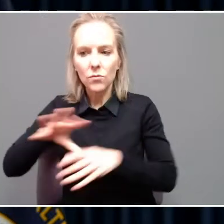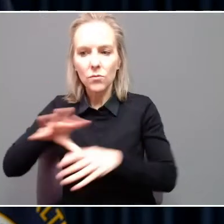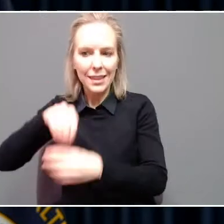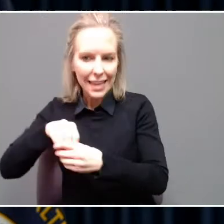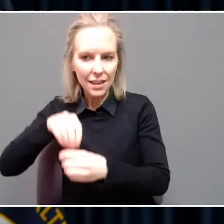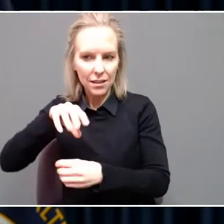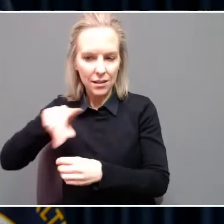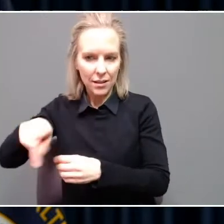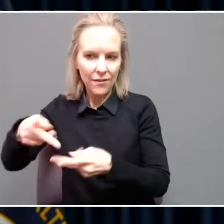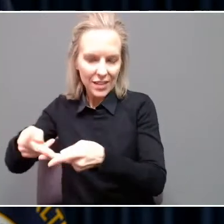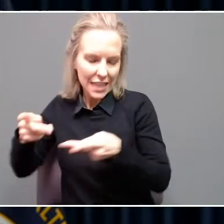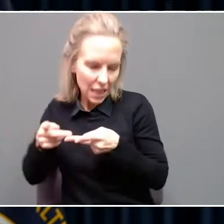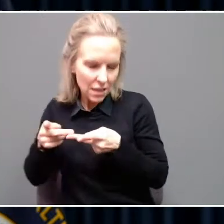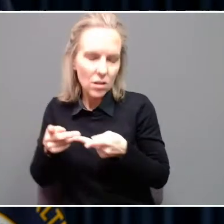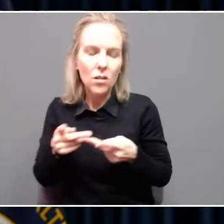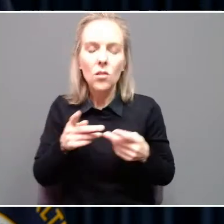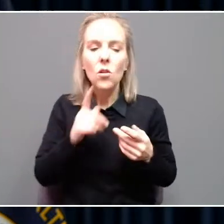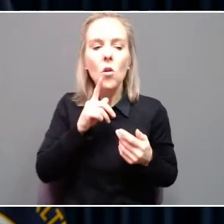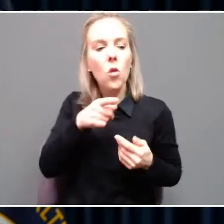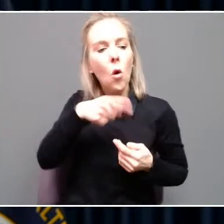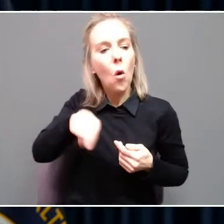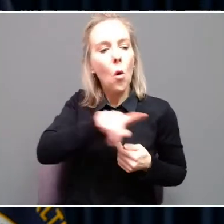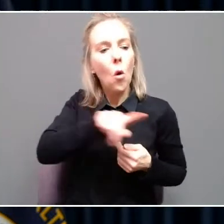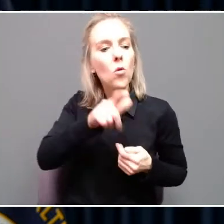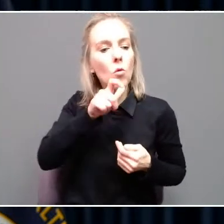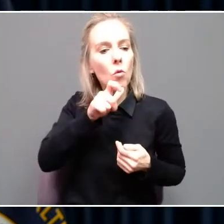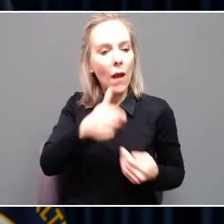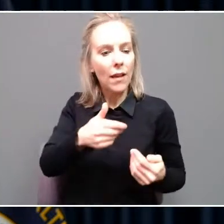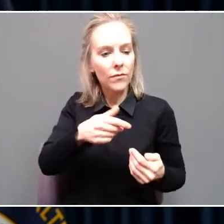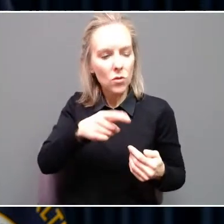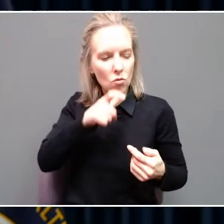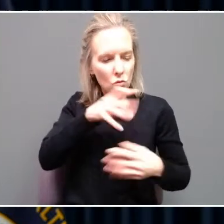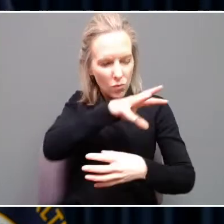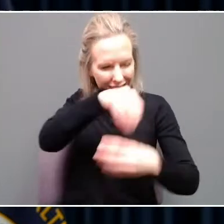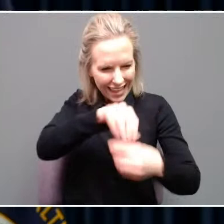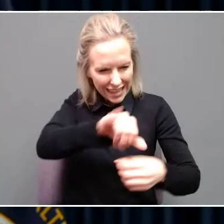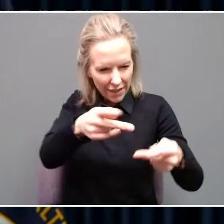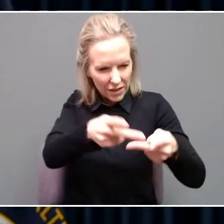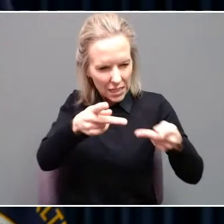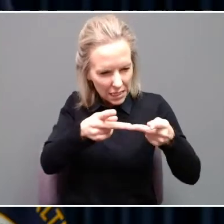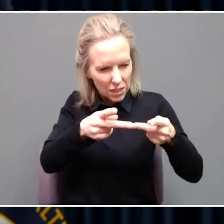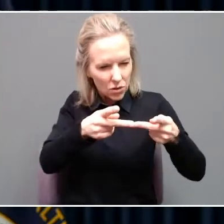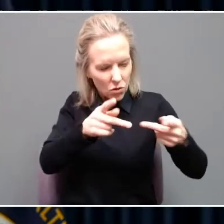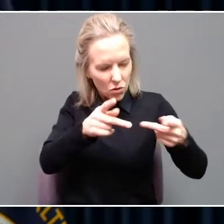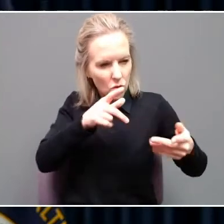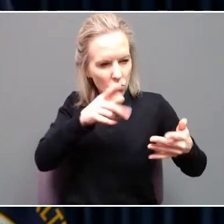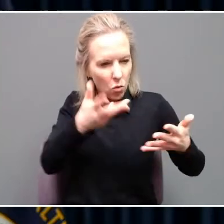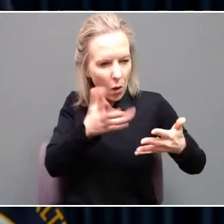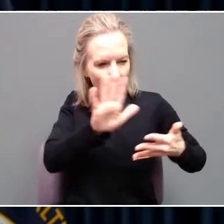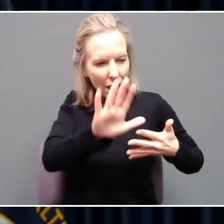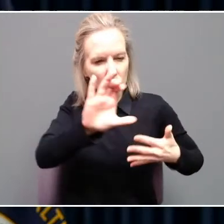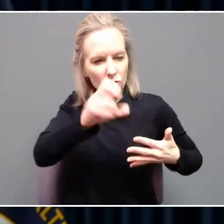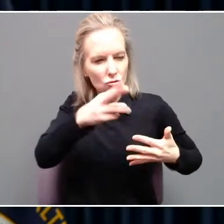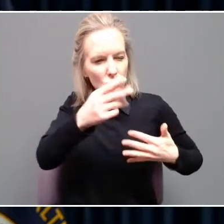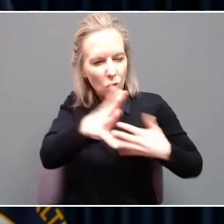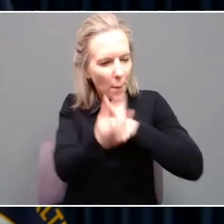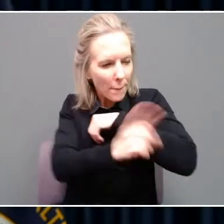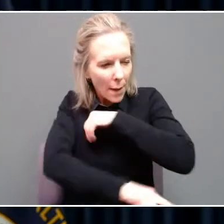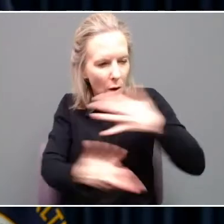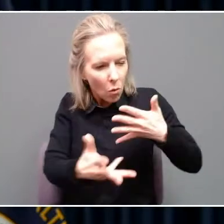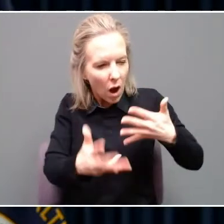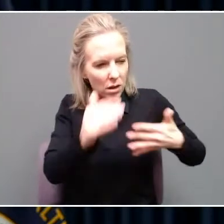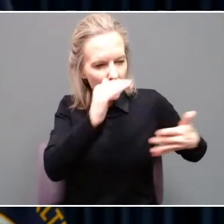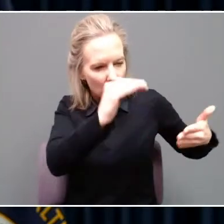but also the breakdown of those we're housing when you look at by the charge that has